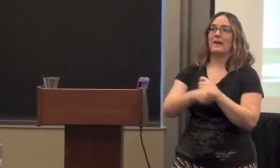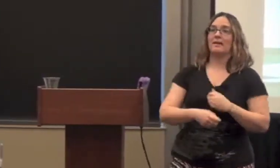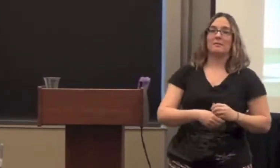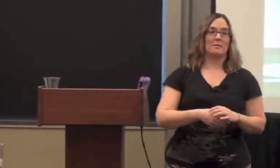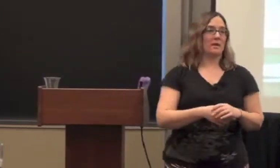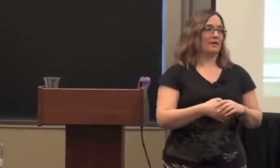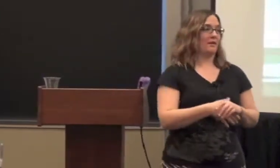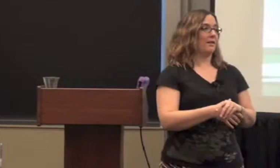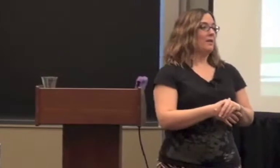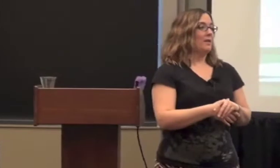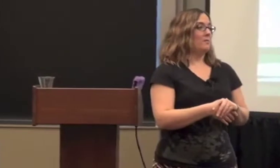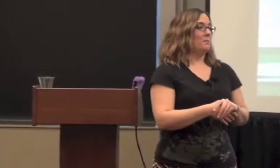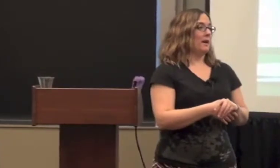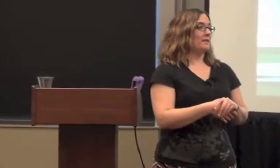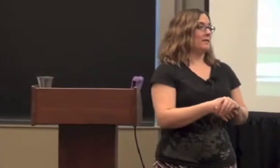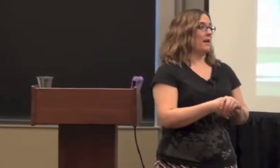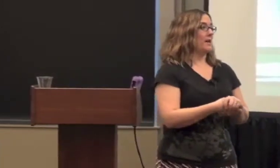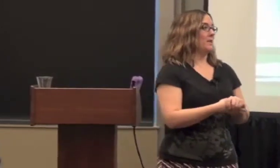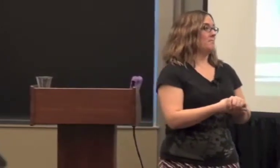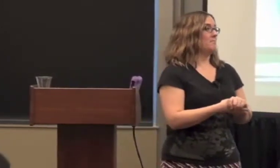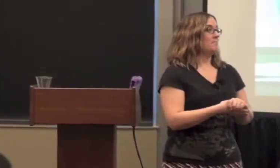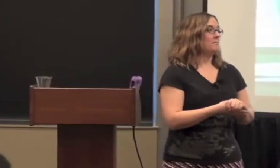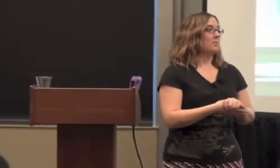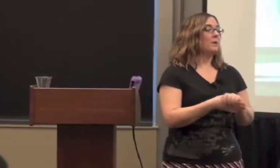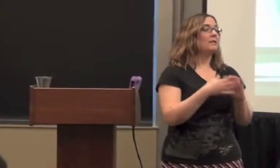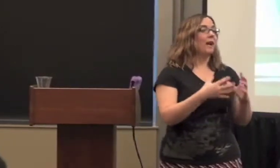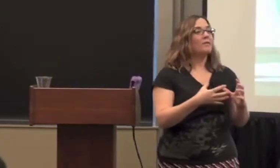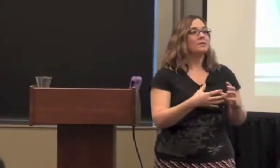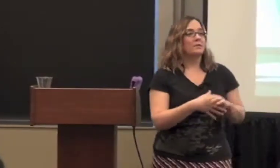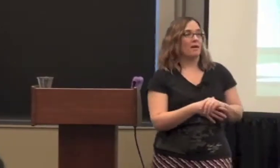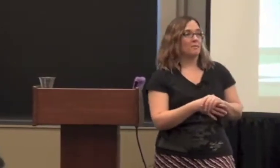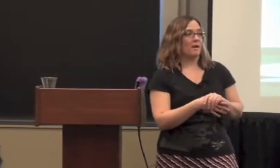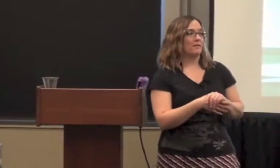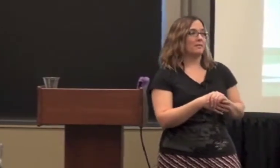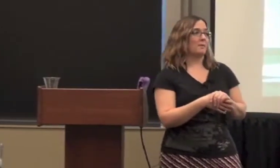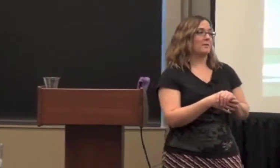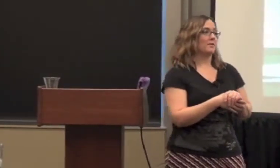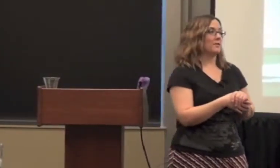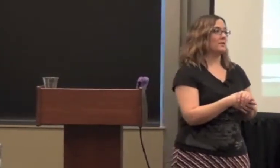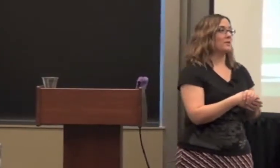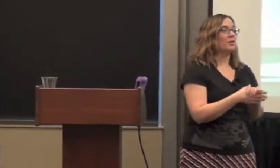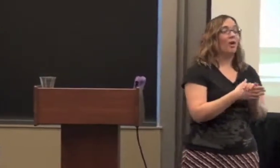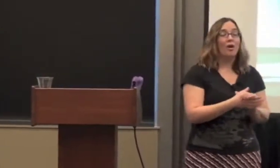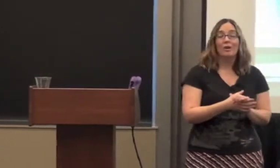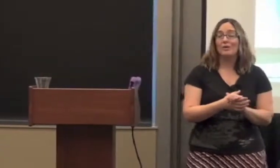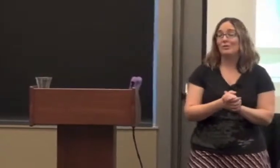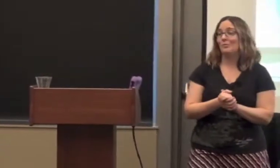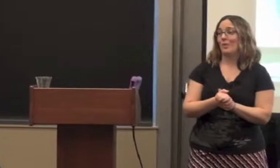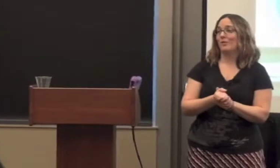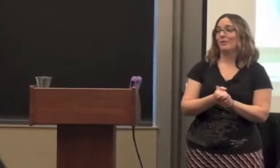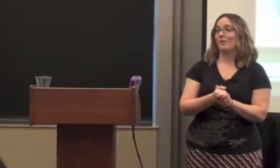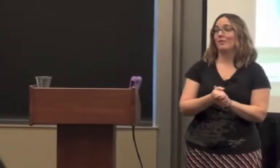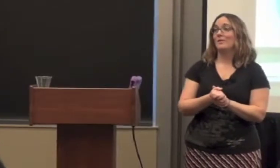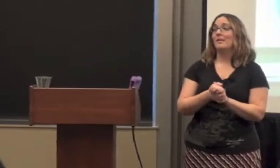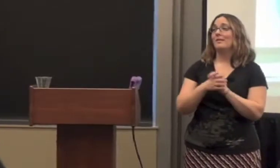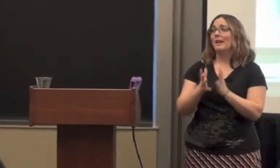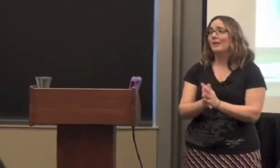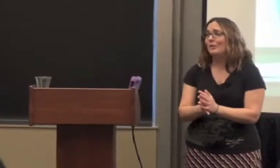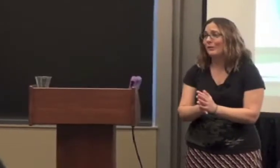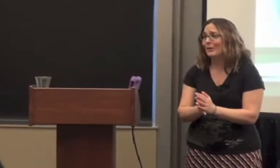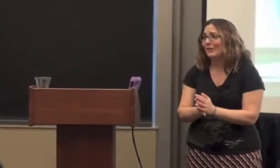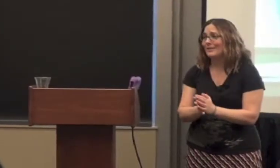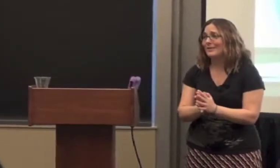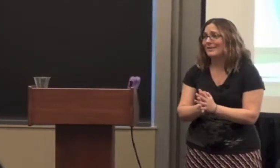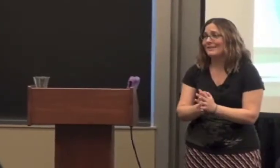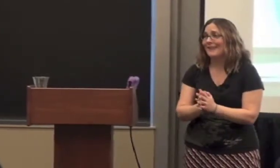speed dial with one another, but we love to talk about these puzzles, and you're all going to do wonderful. Thank